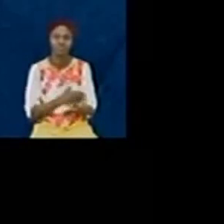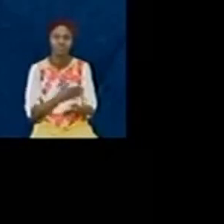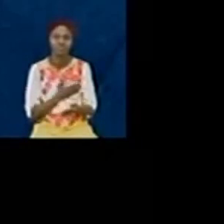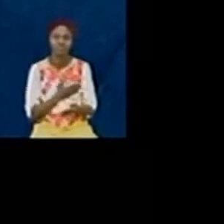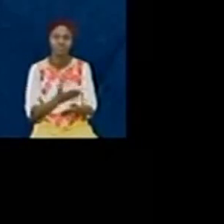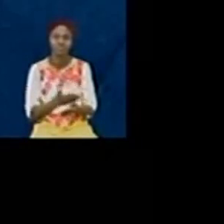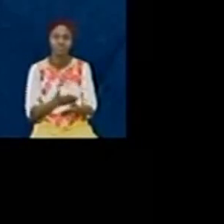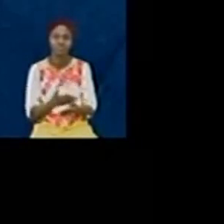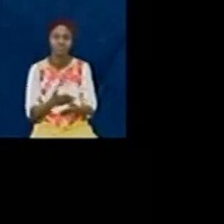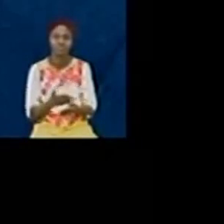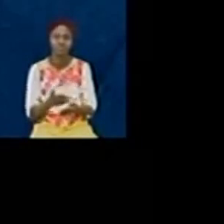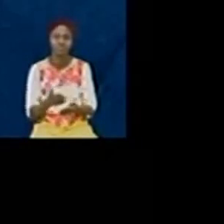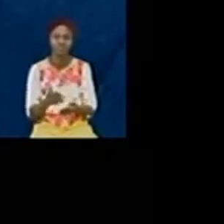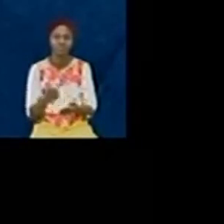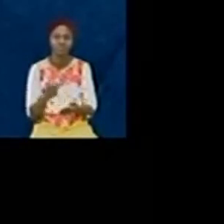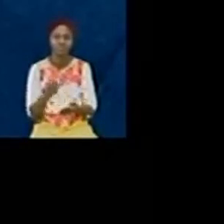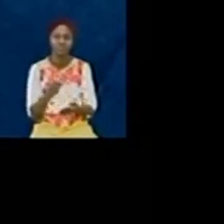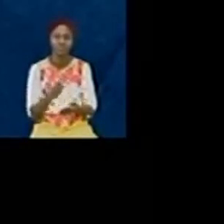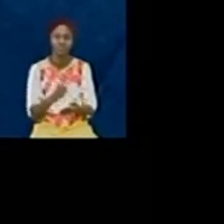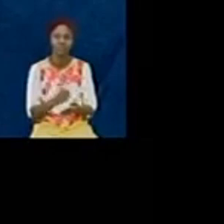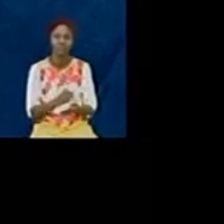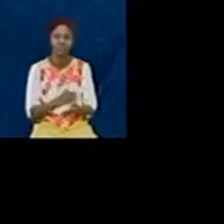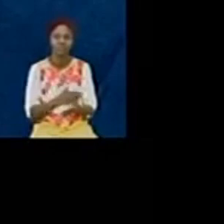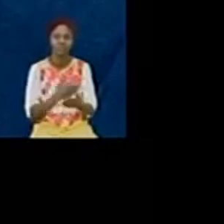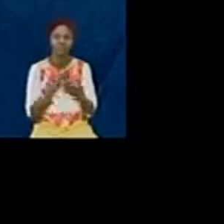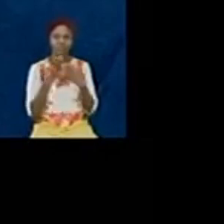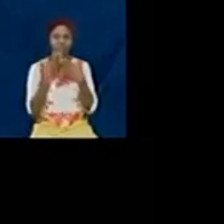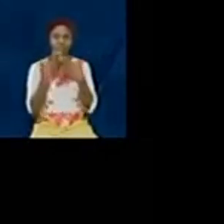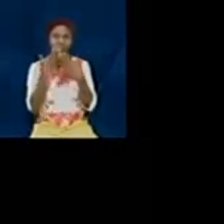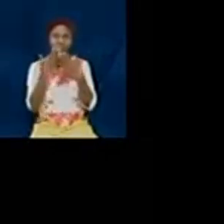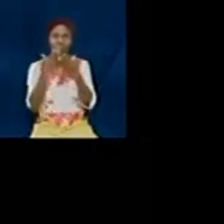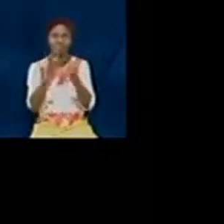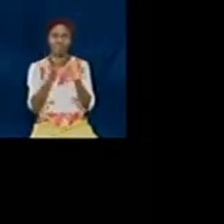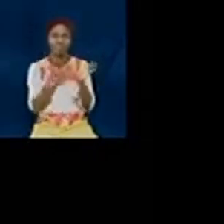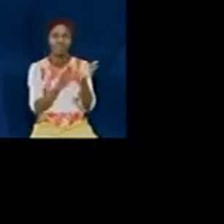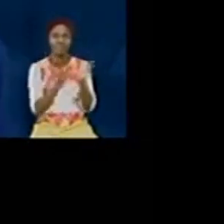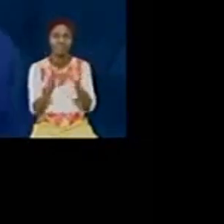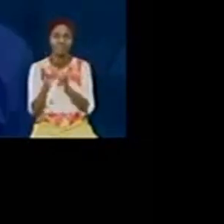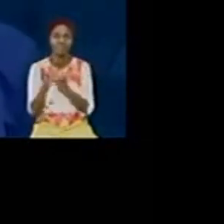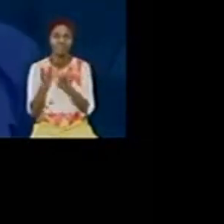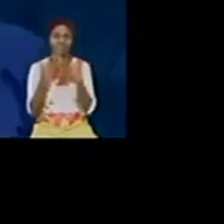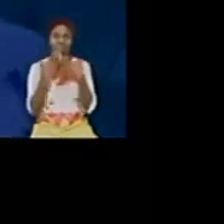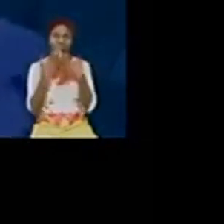Thank you, Jesus. Thank you, Father. You're good.